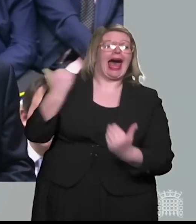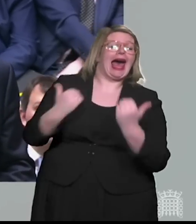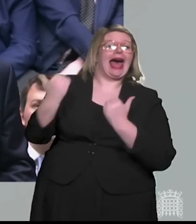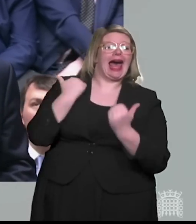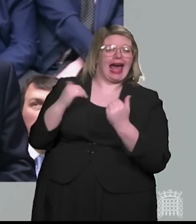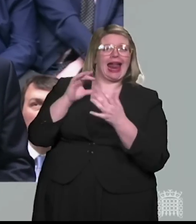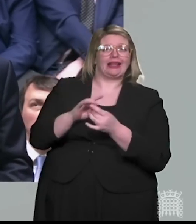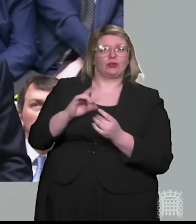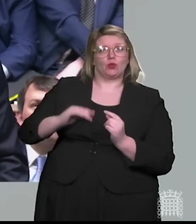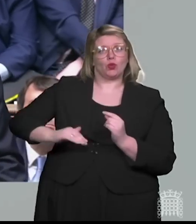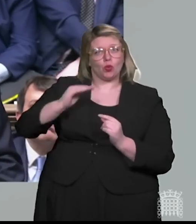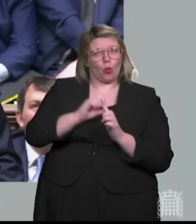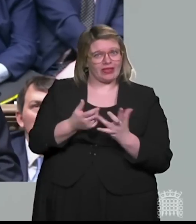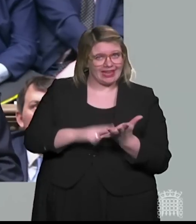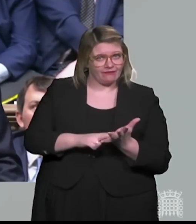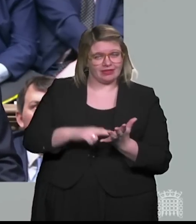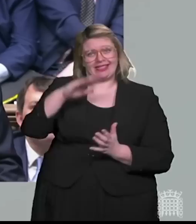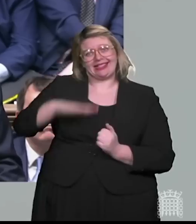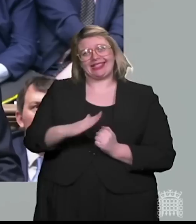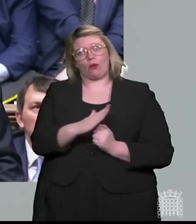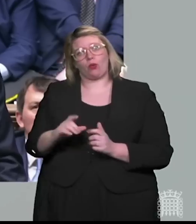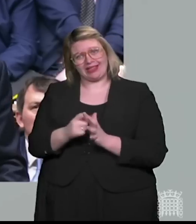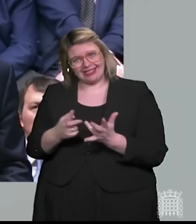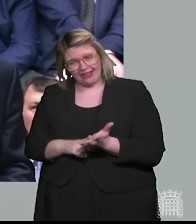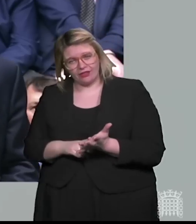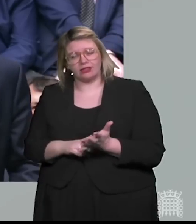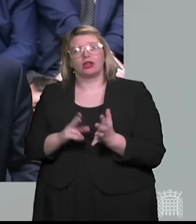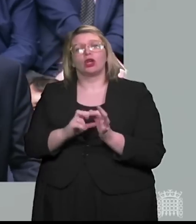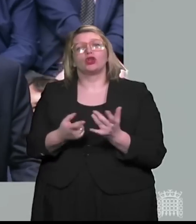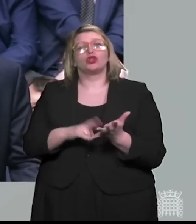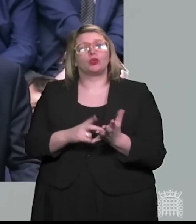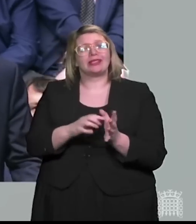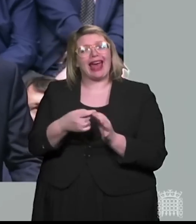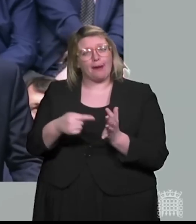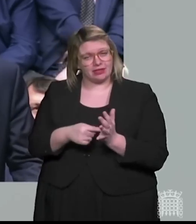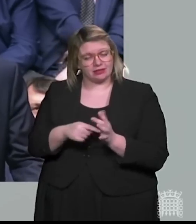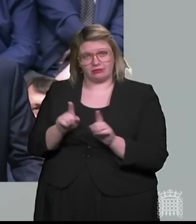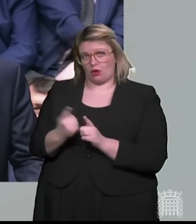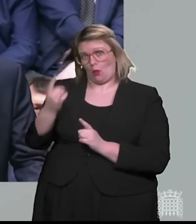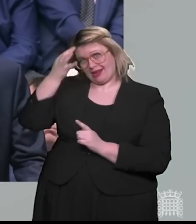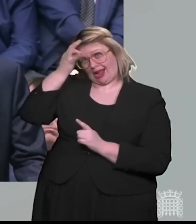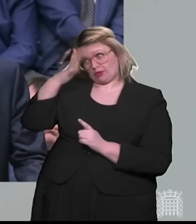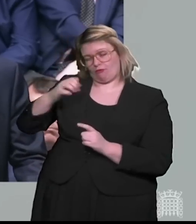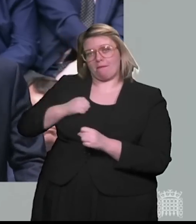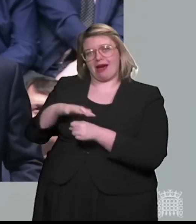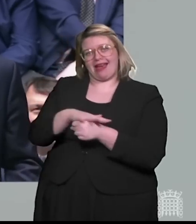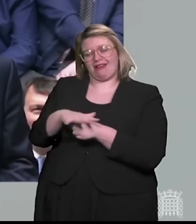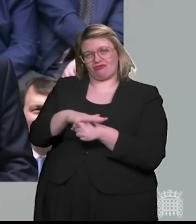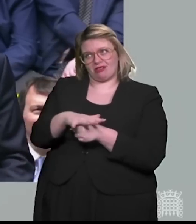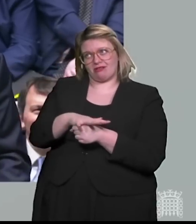honourable friends from North Devon, South West Devon and Newton Abbott, as well as Councillor Peter Martin from my own